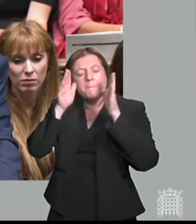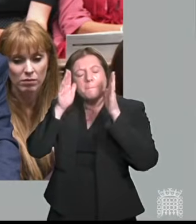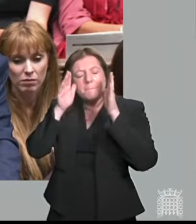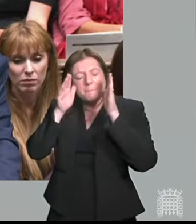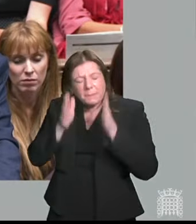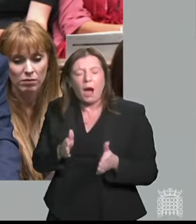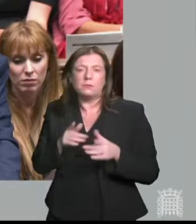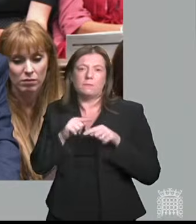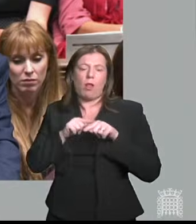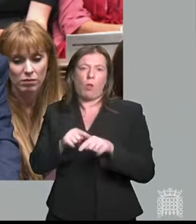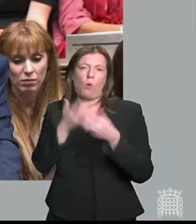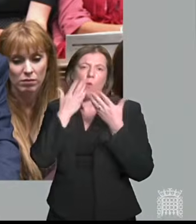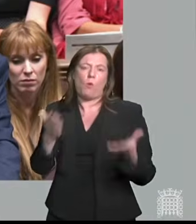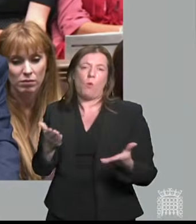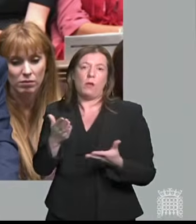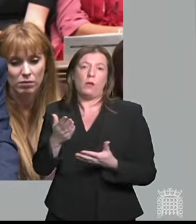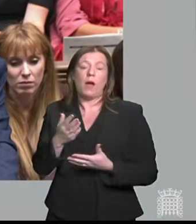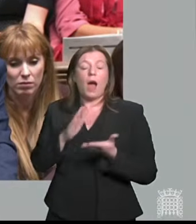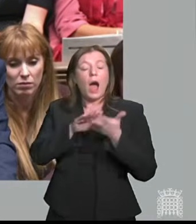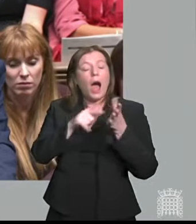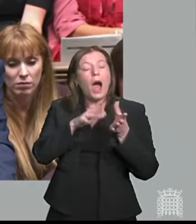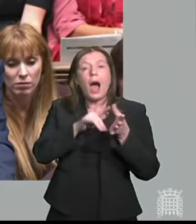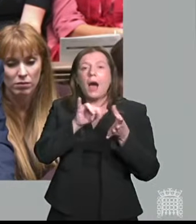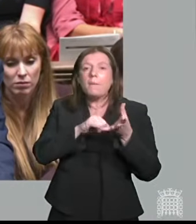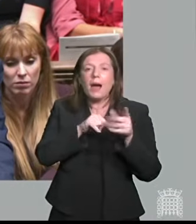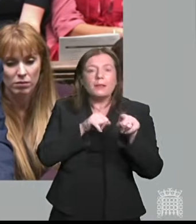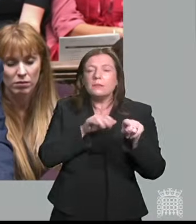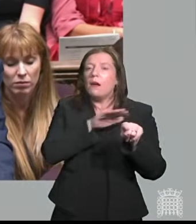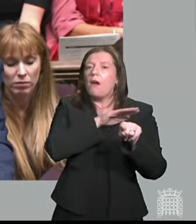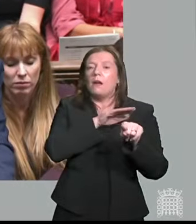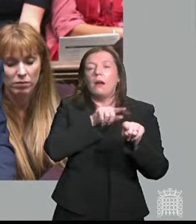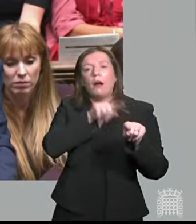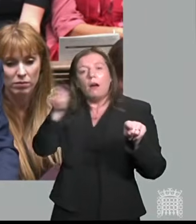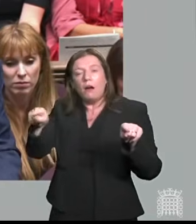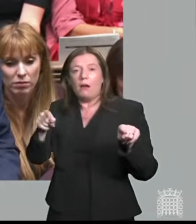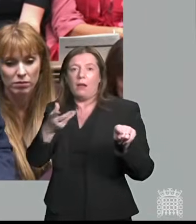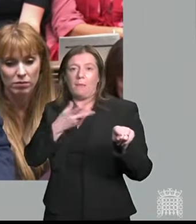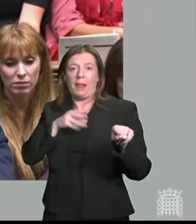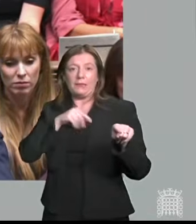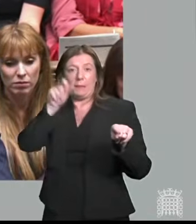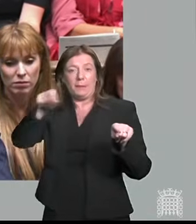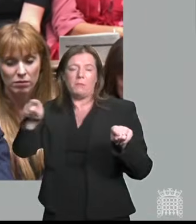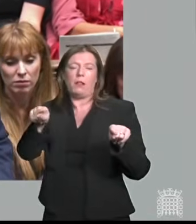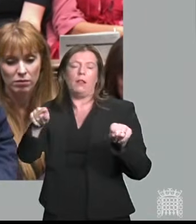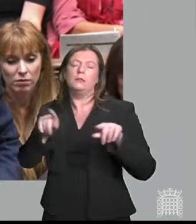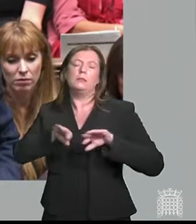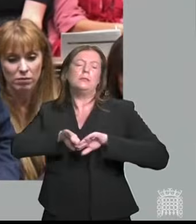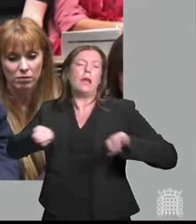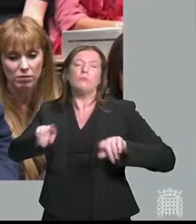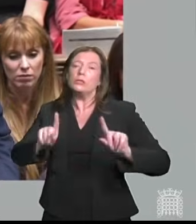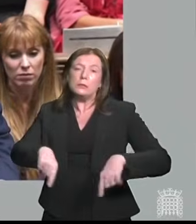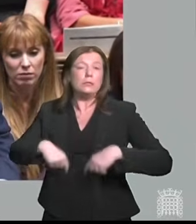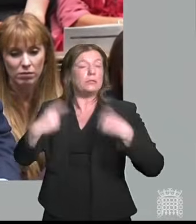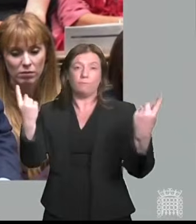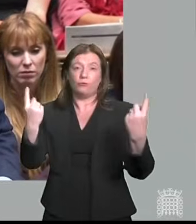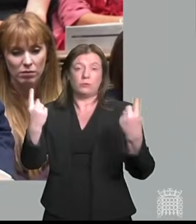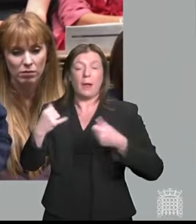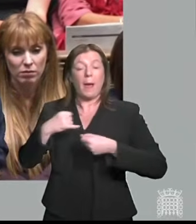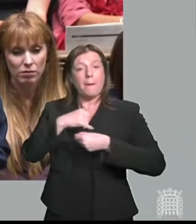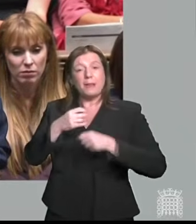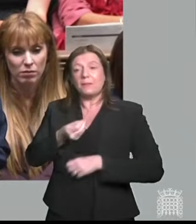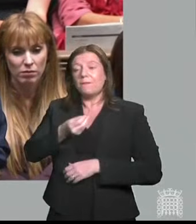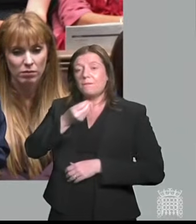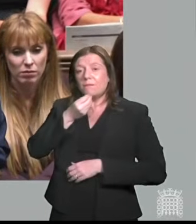Palestinian people, and the Palestinian people are not Hamas. Does he agree that medicines,